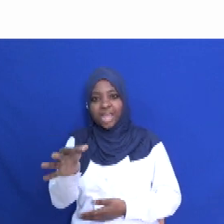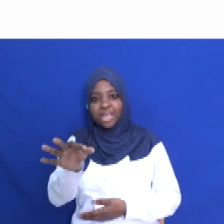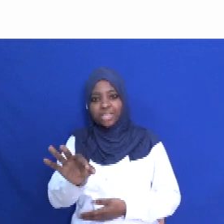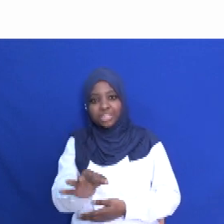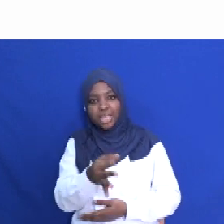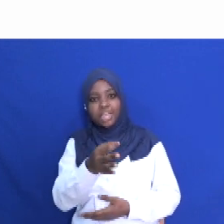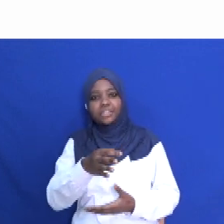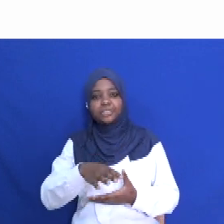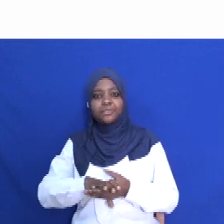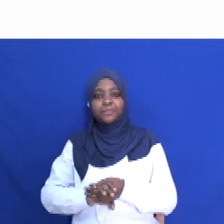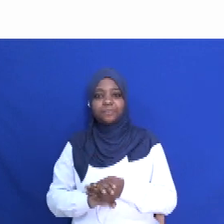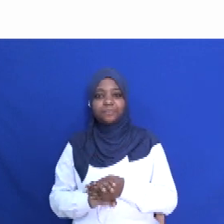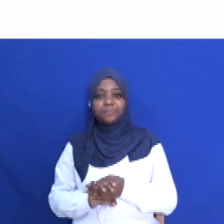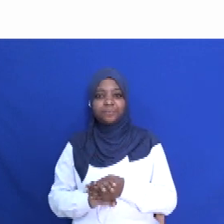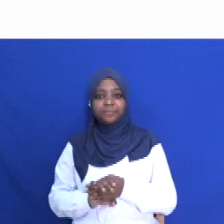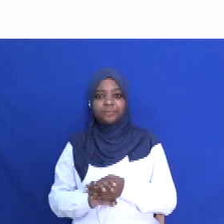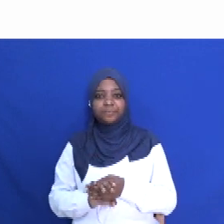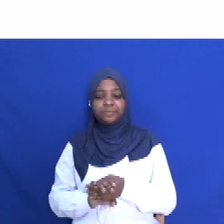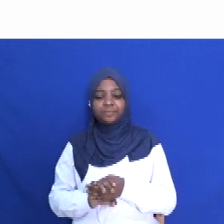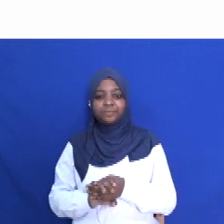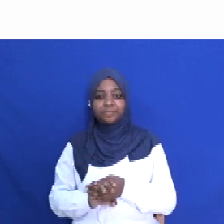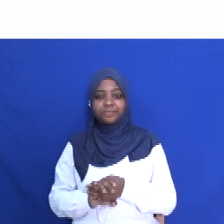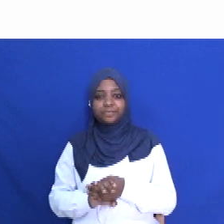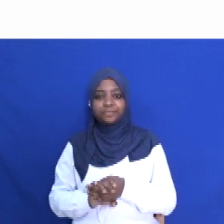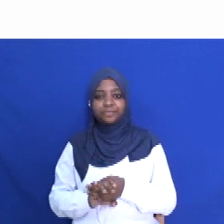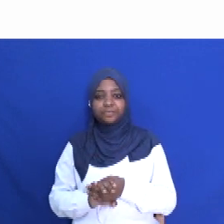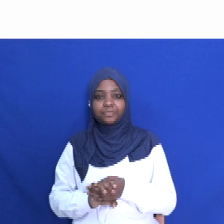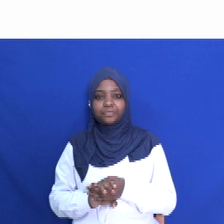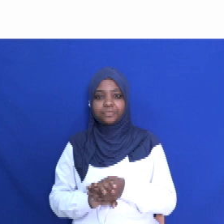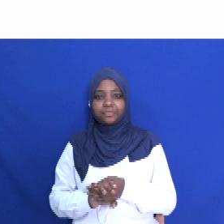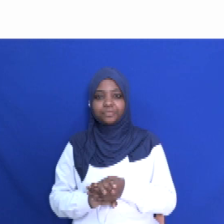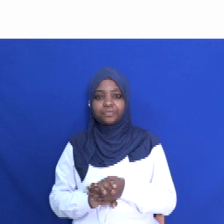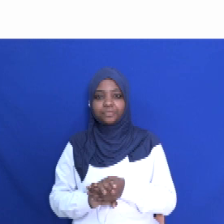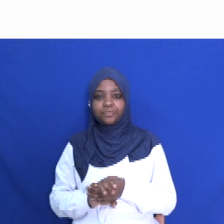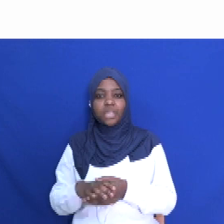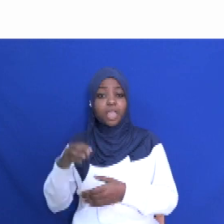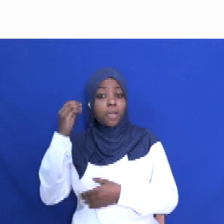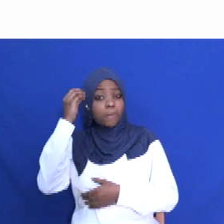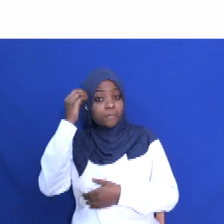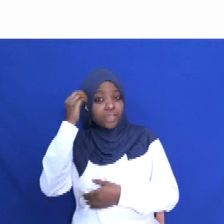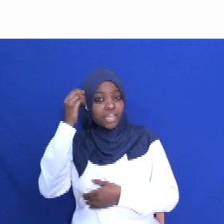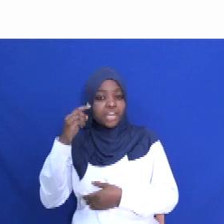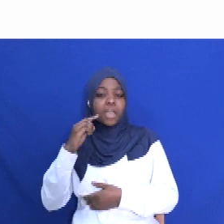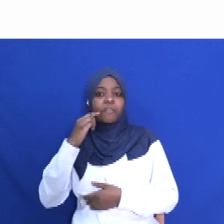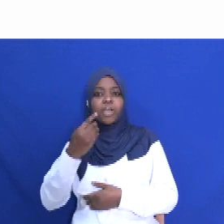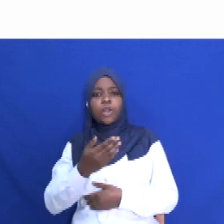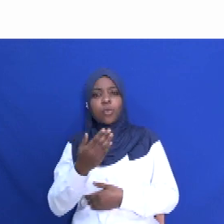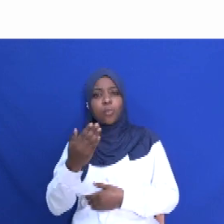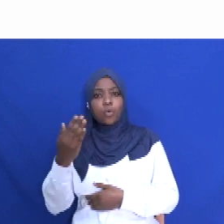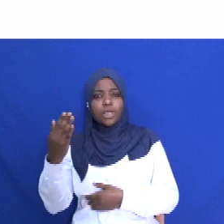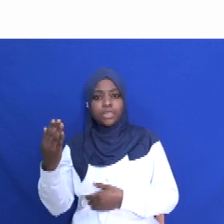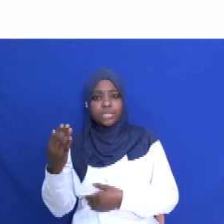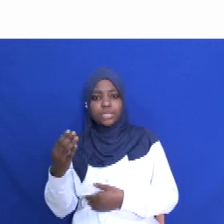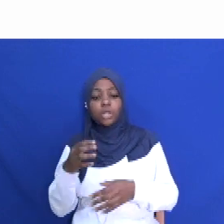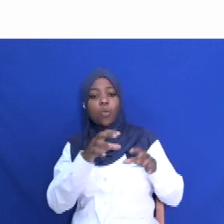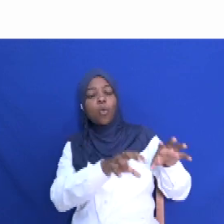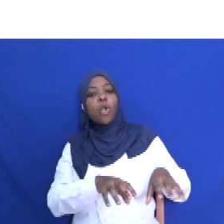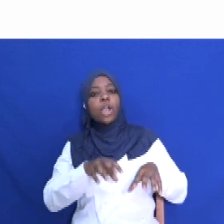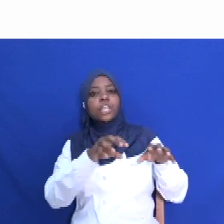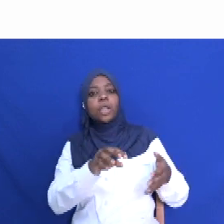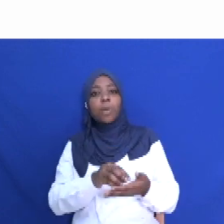think of another example of herbivorous animal. Can you think Can you try to think?